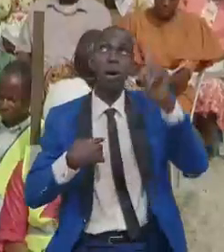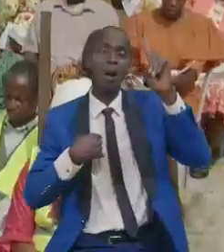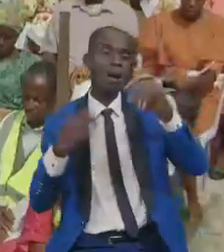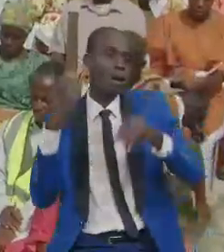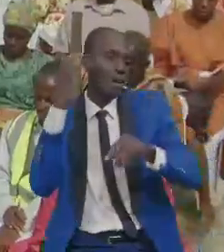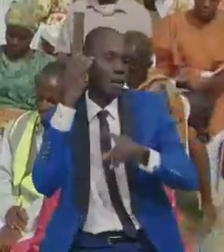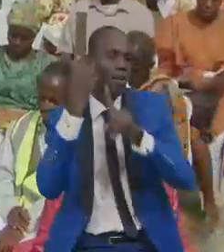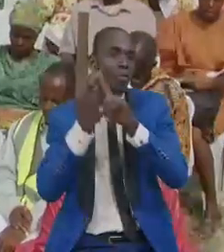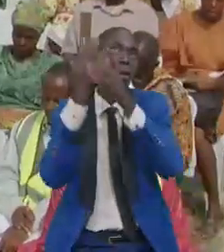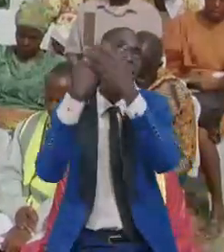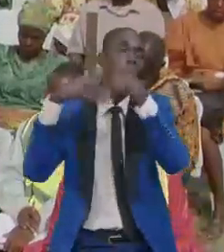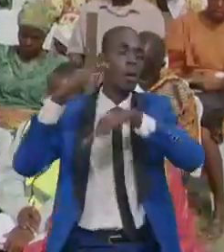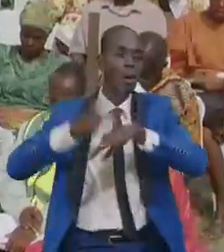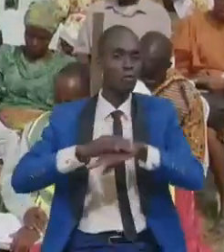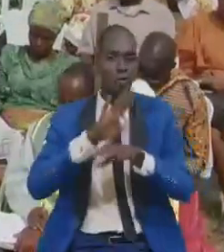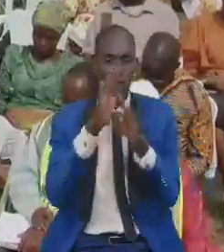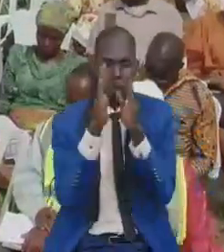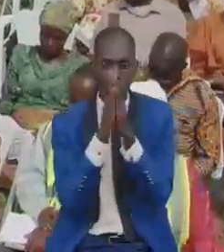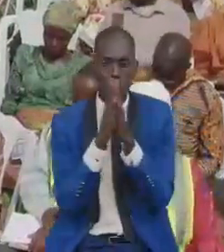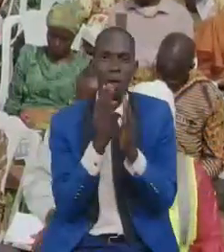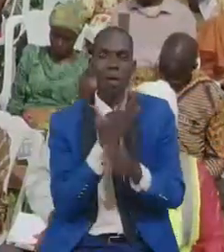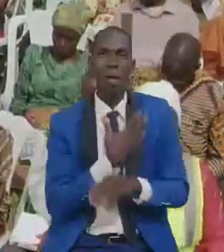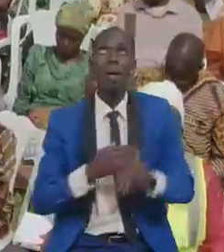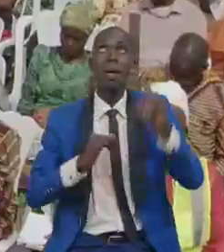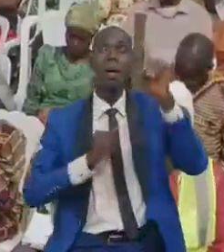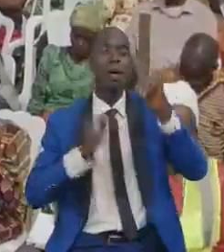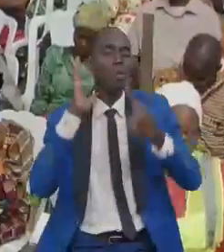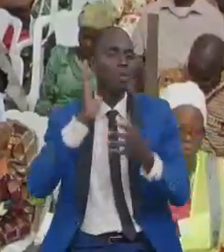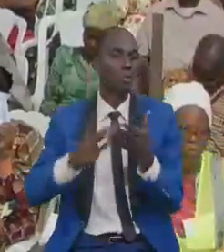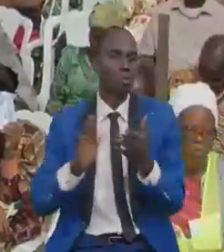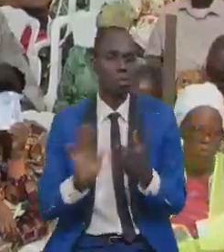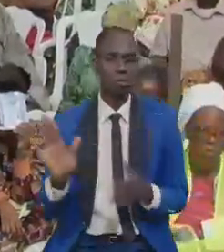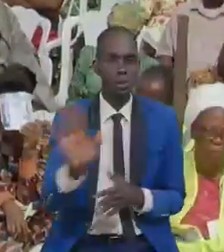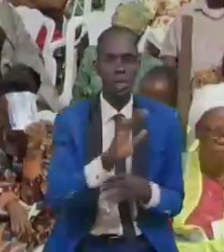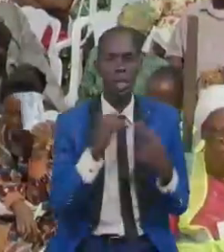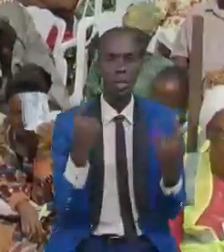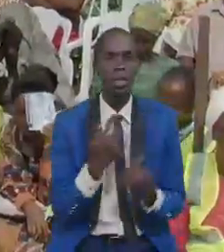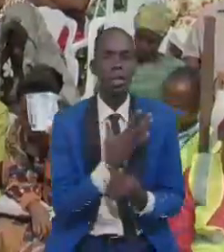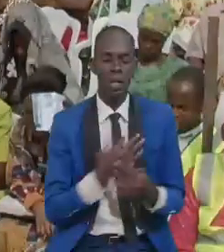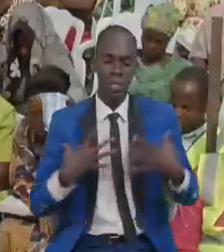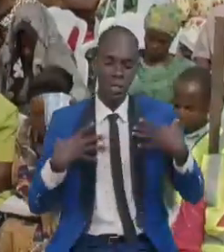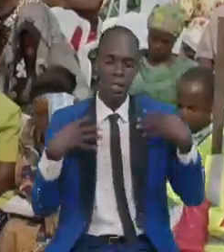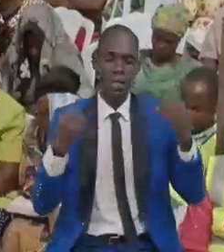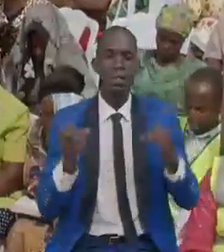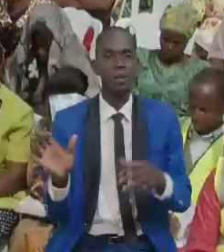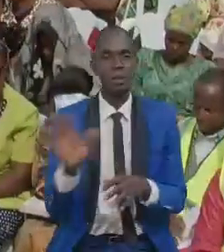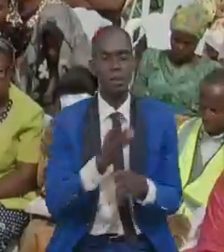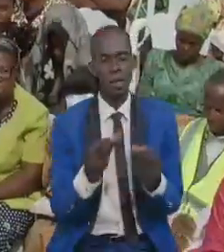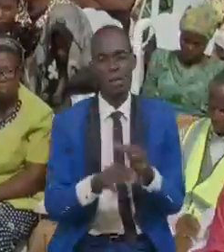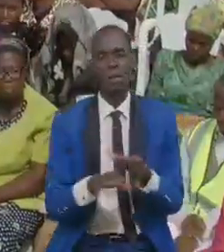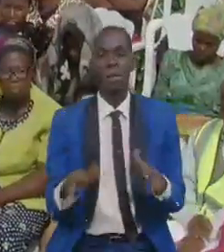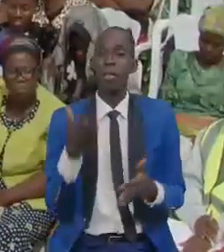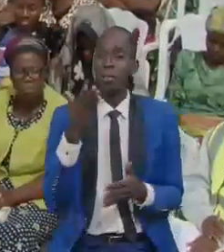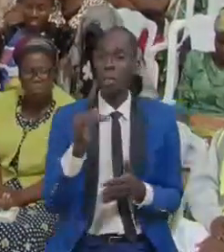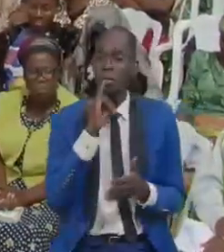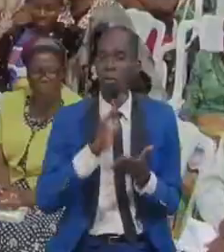at this, and will forgive their sin and will heal their land. There is forgiveness, there's